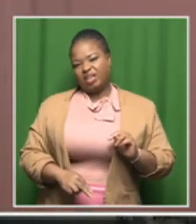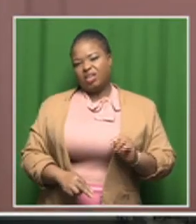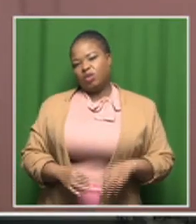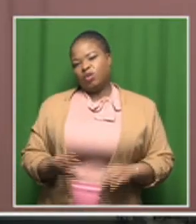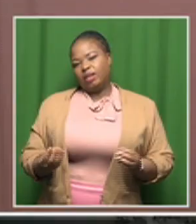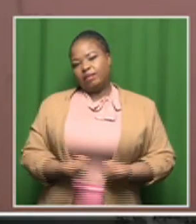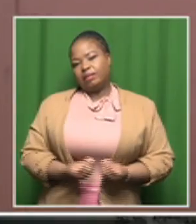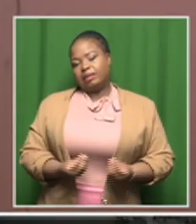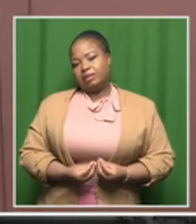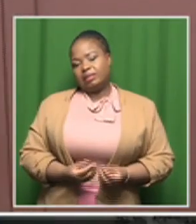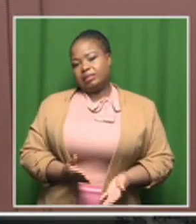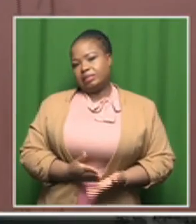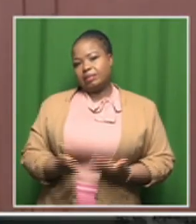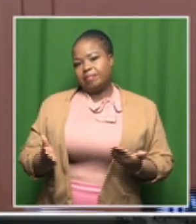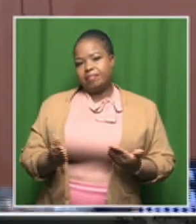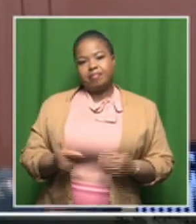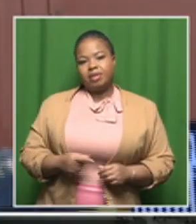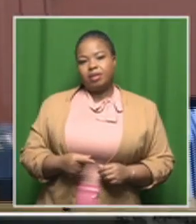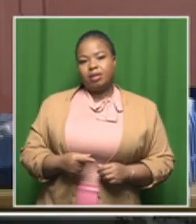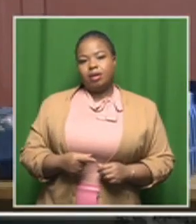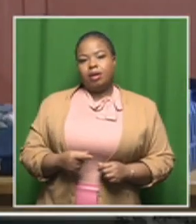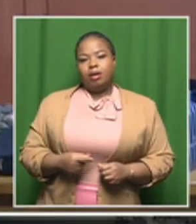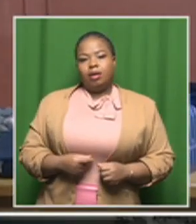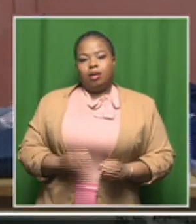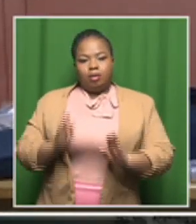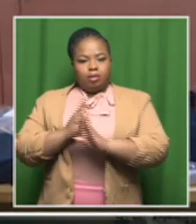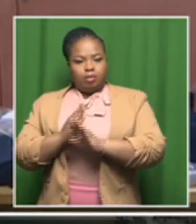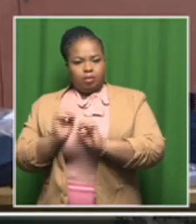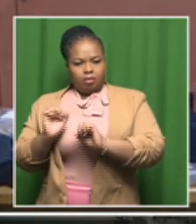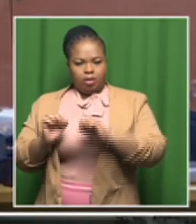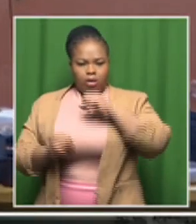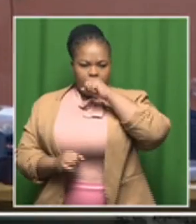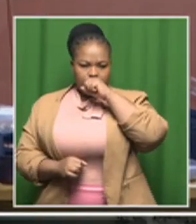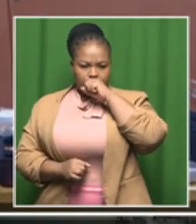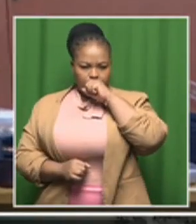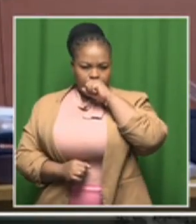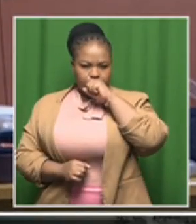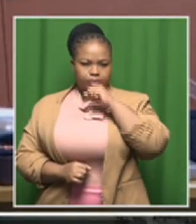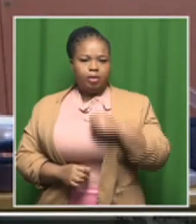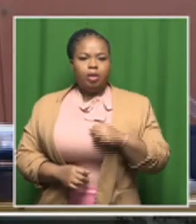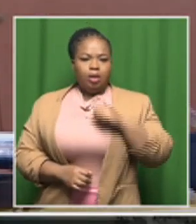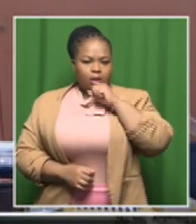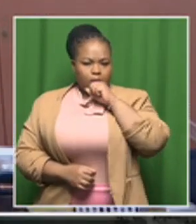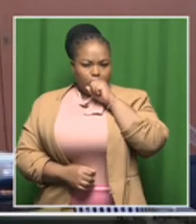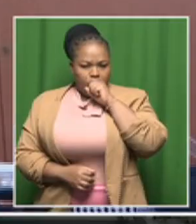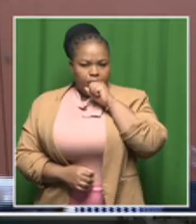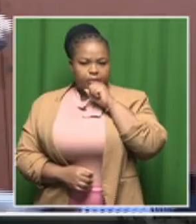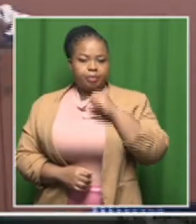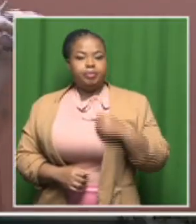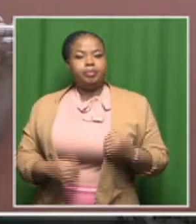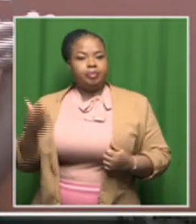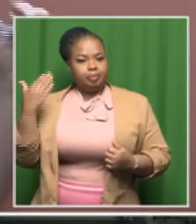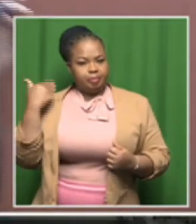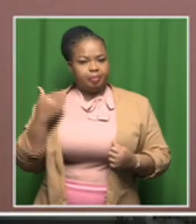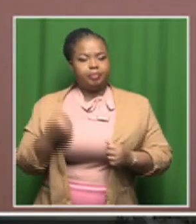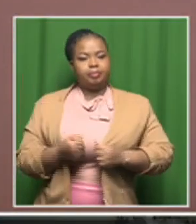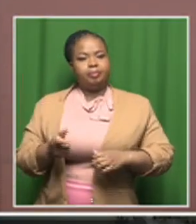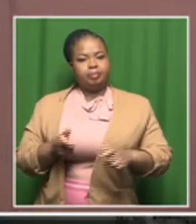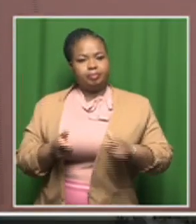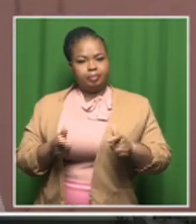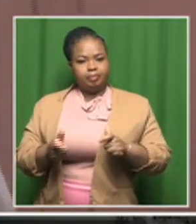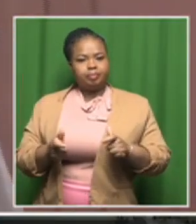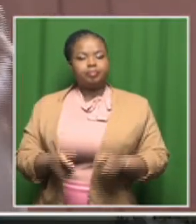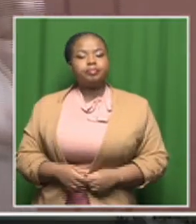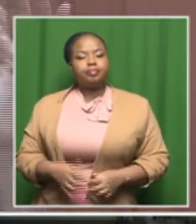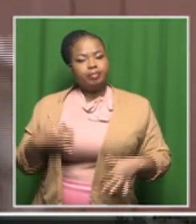that they could not even talk about. And there were many shows that I had. Evita was in control of the